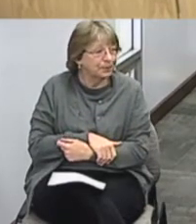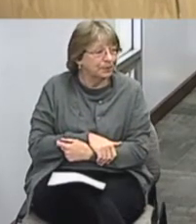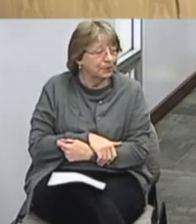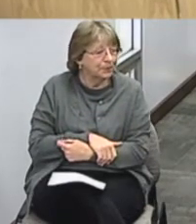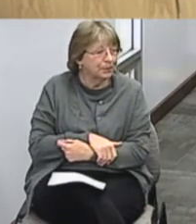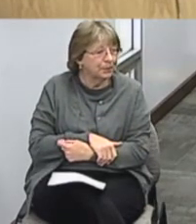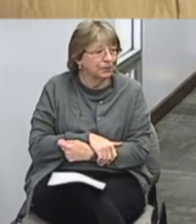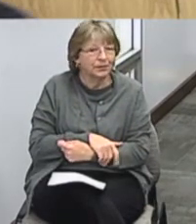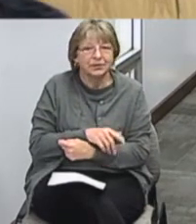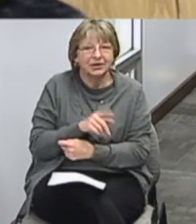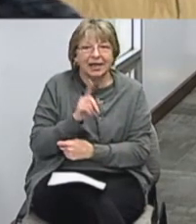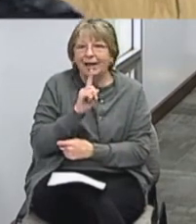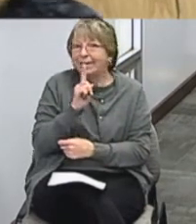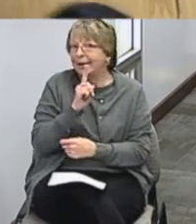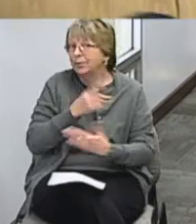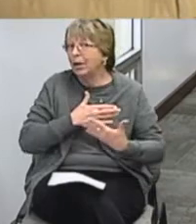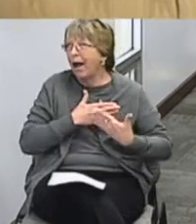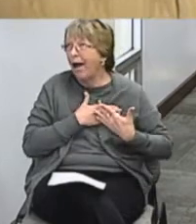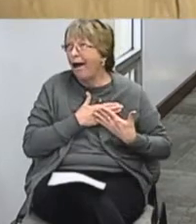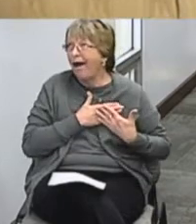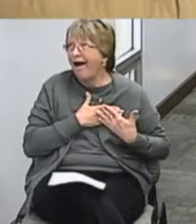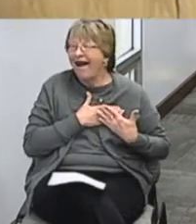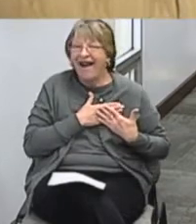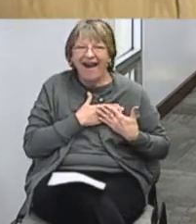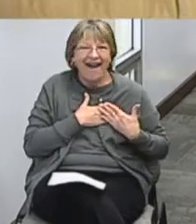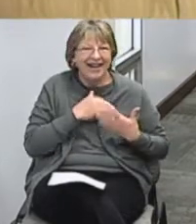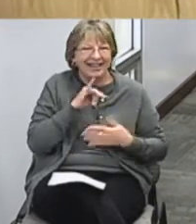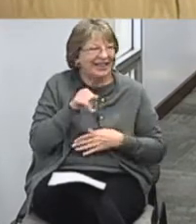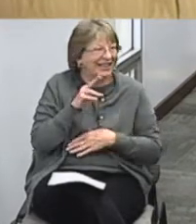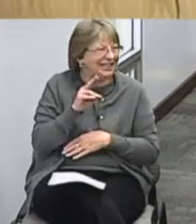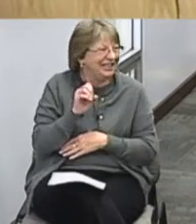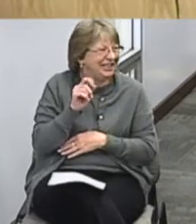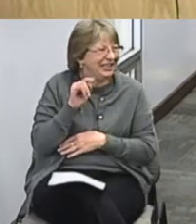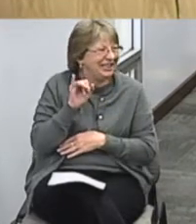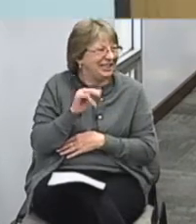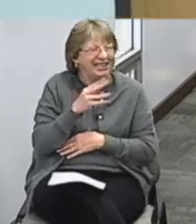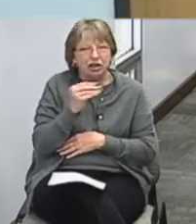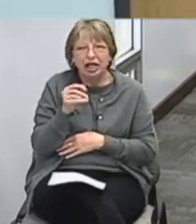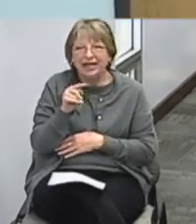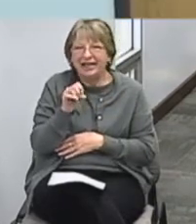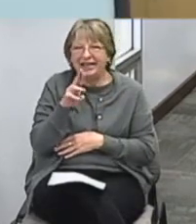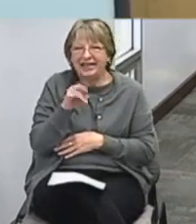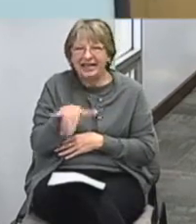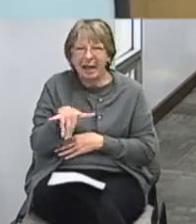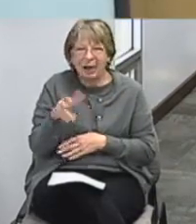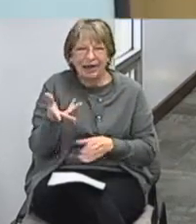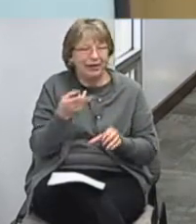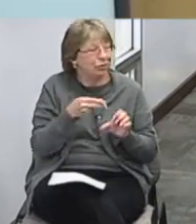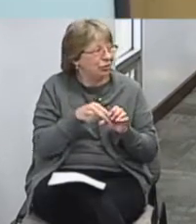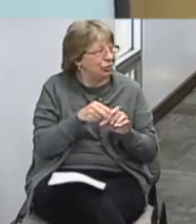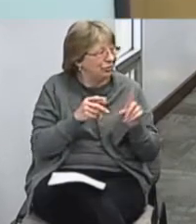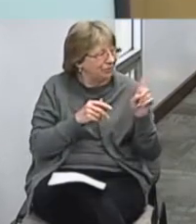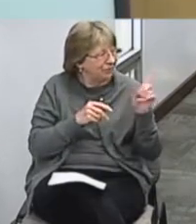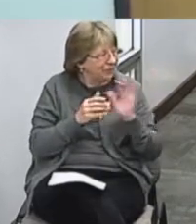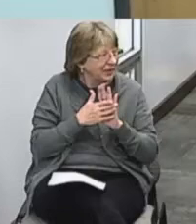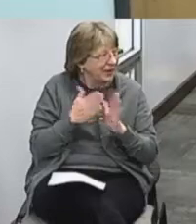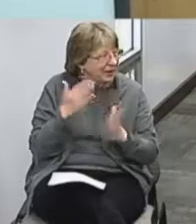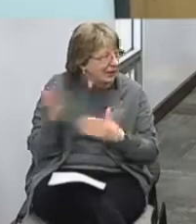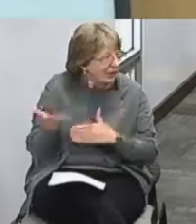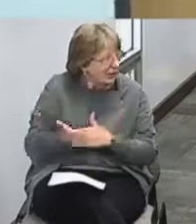This is one kind of near and dear to my heart. Justin and Terry join me at the podium.